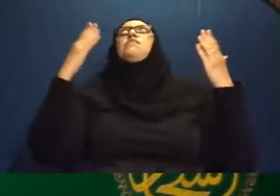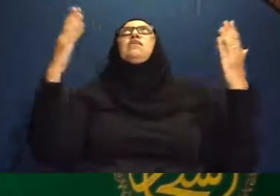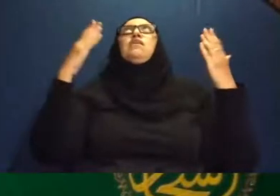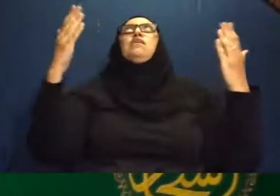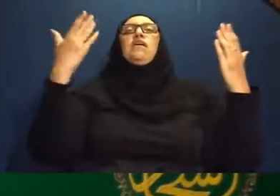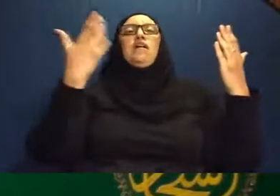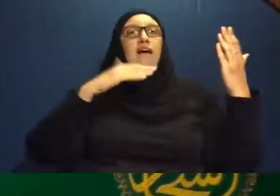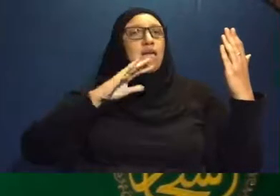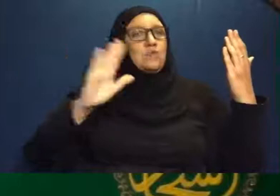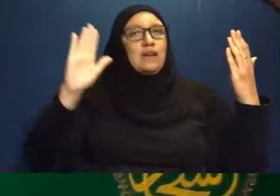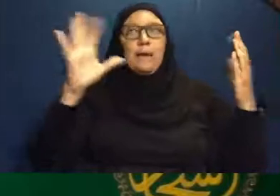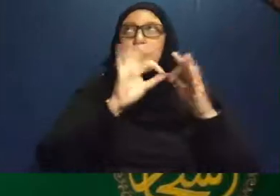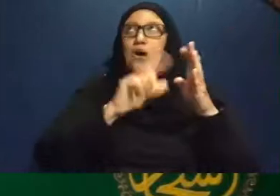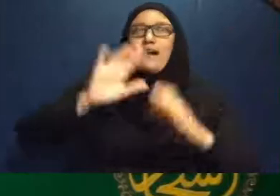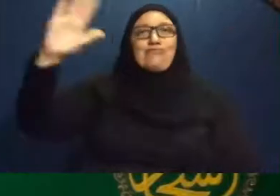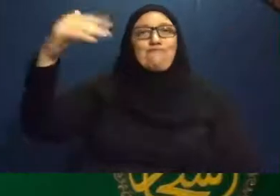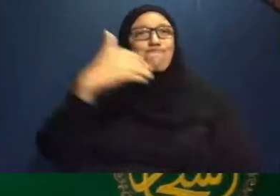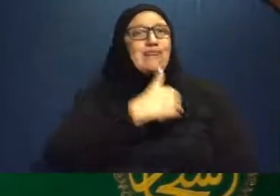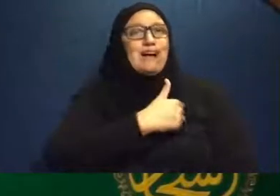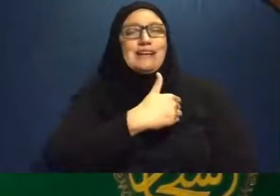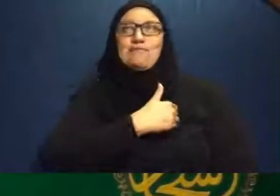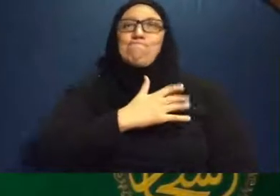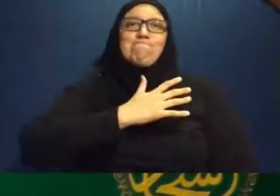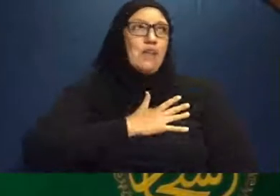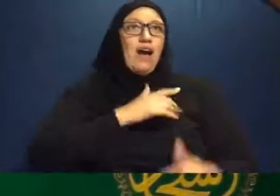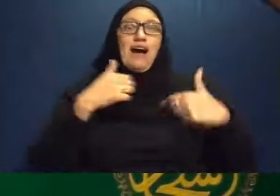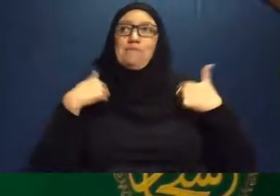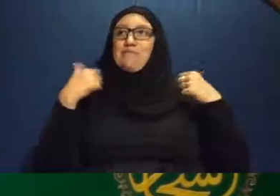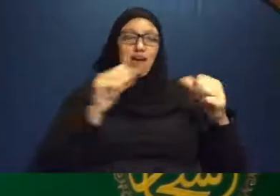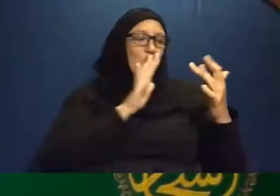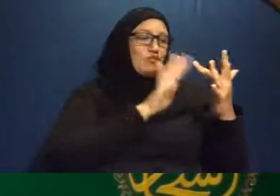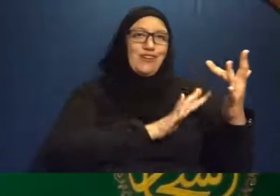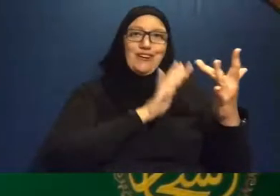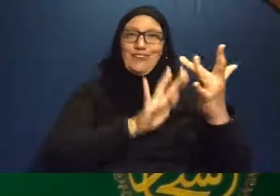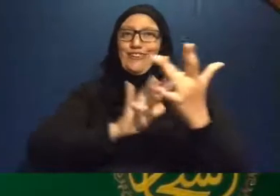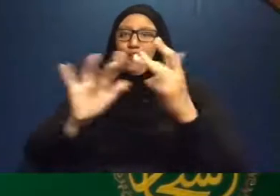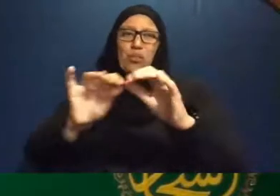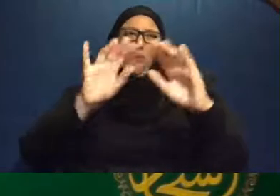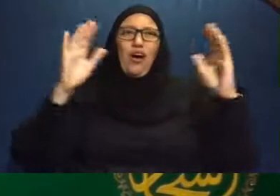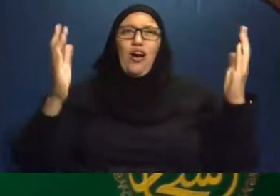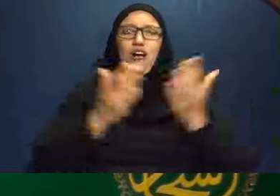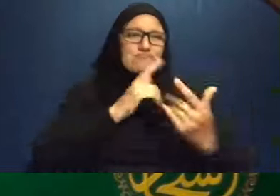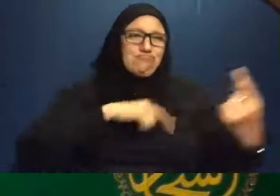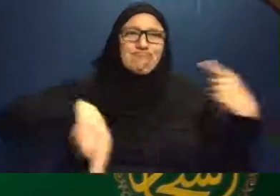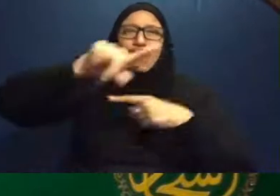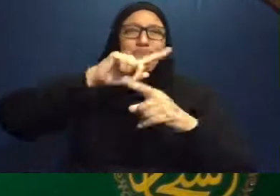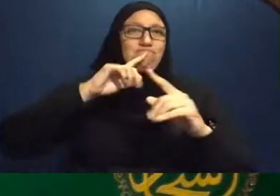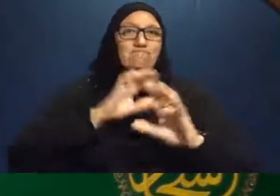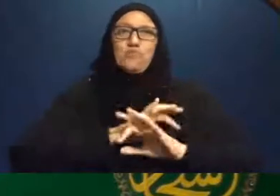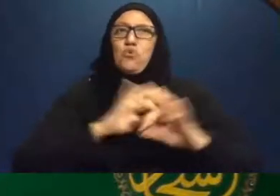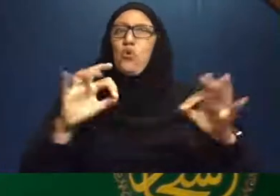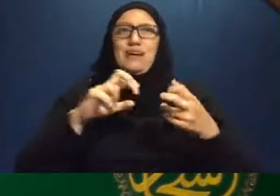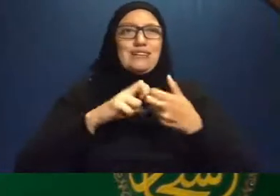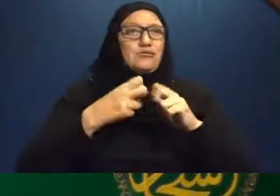grace of God, by and large, and I'm in touch with so many various communities around the world, without any issues,